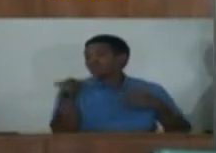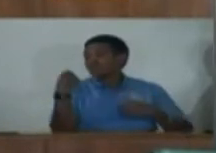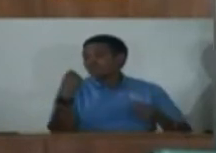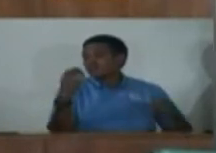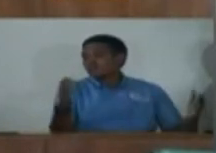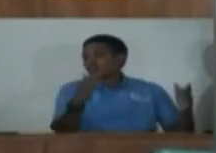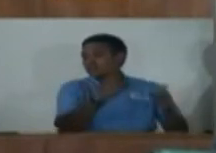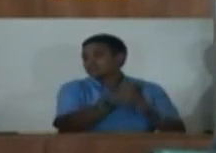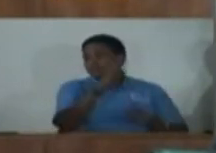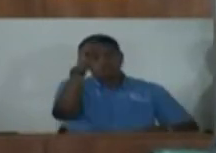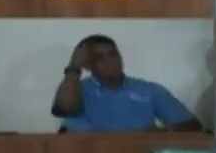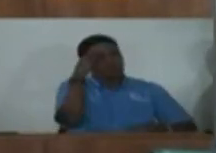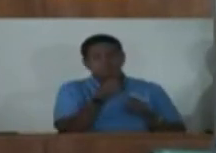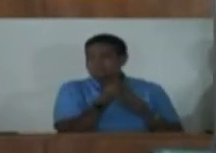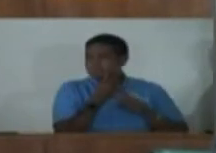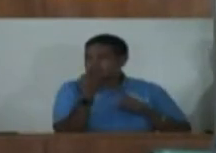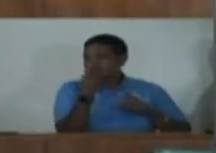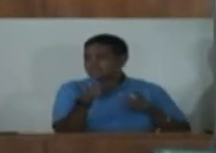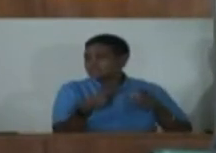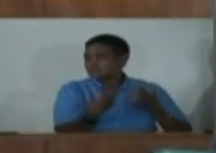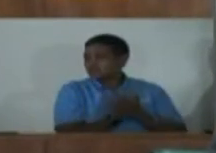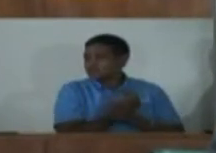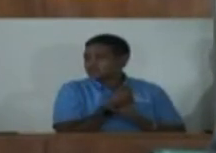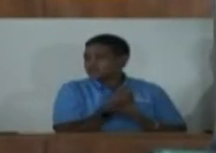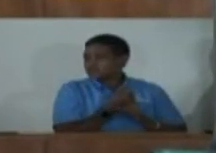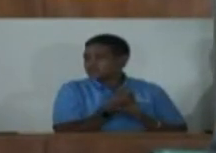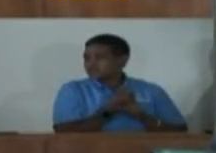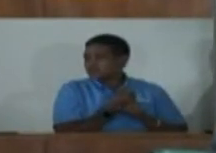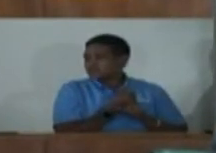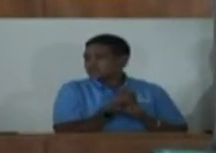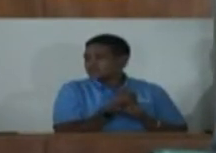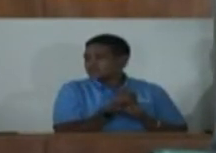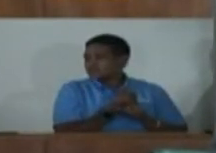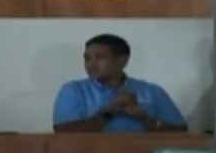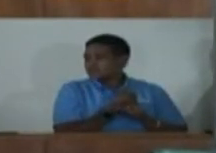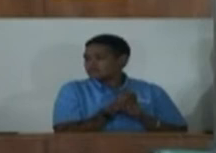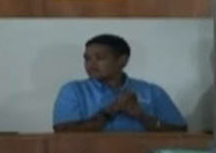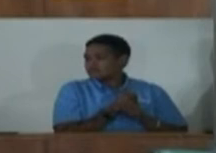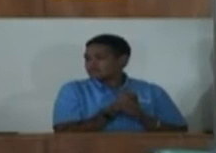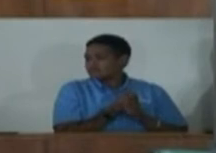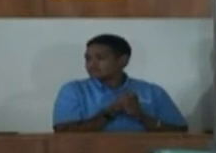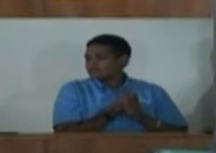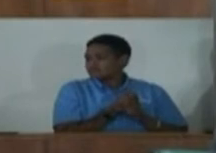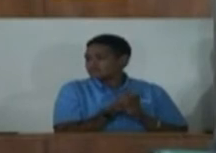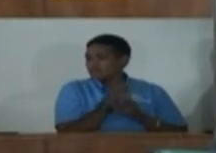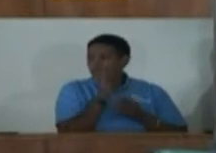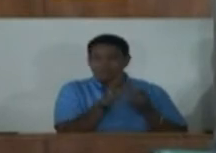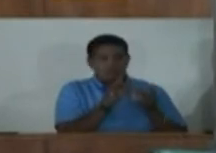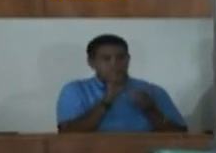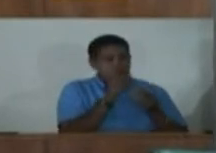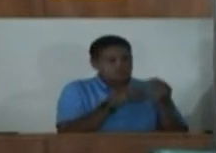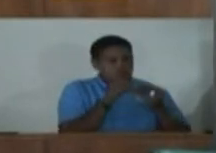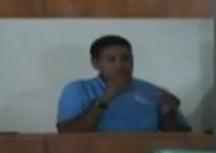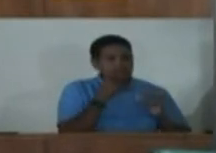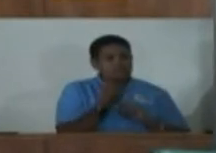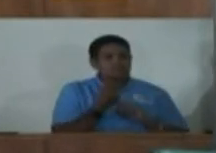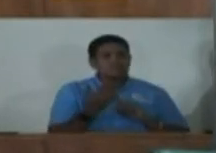that the government seize this opportunity, because we talk about trade and about expanding our trade and